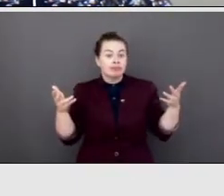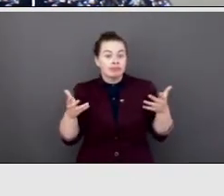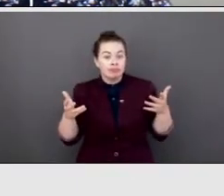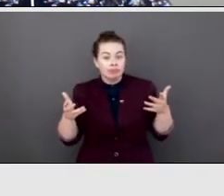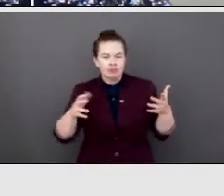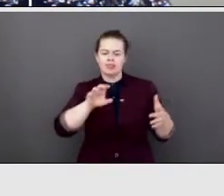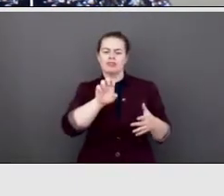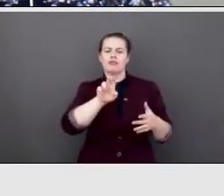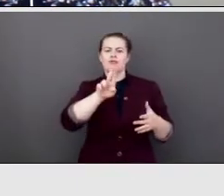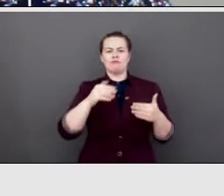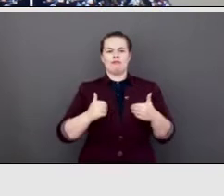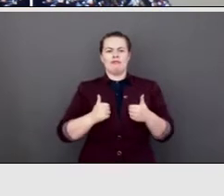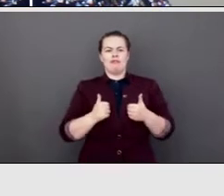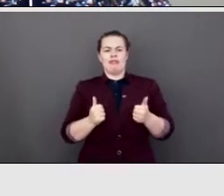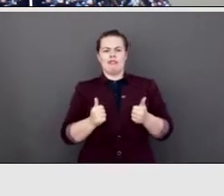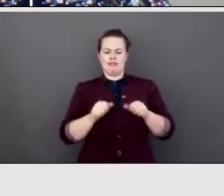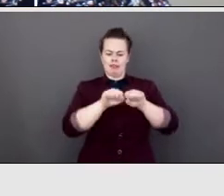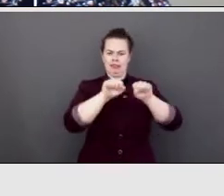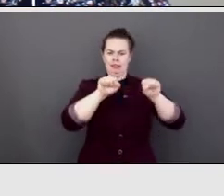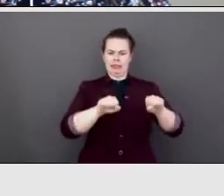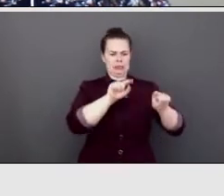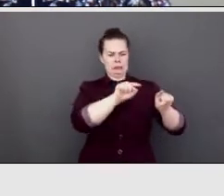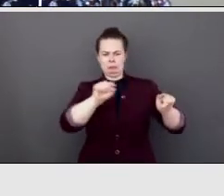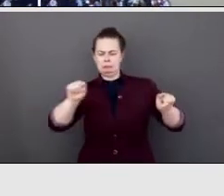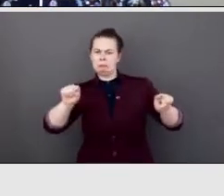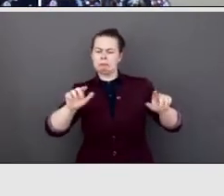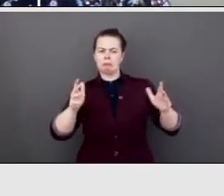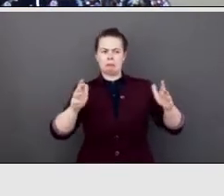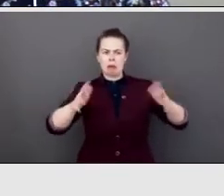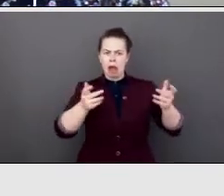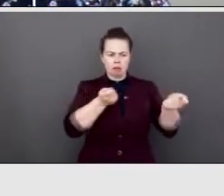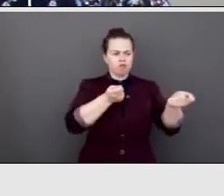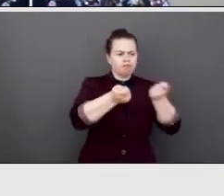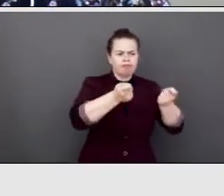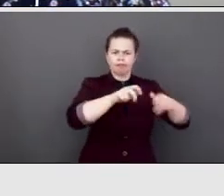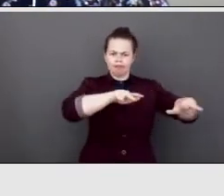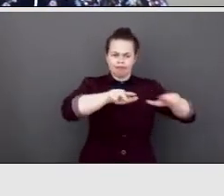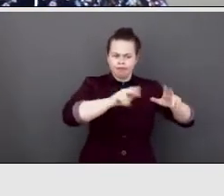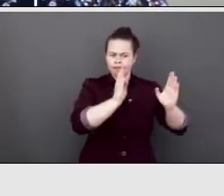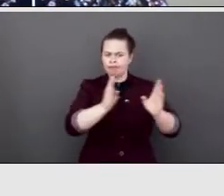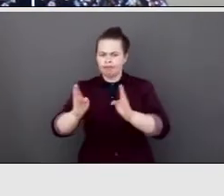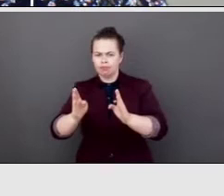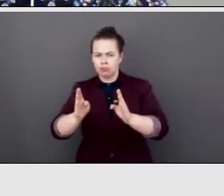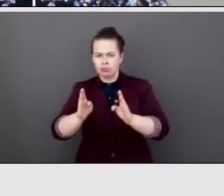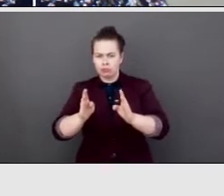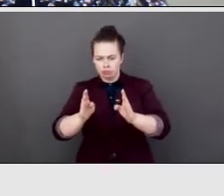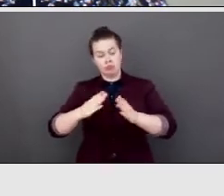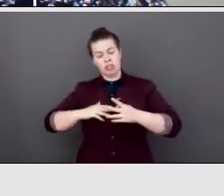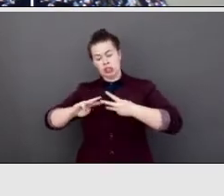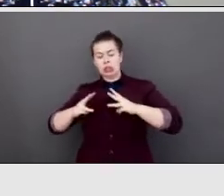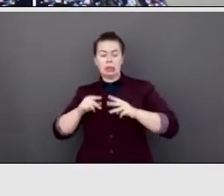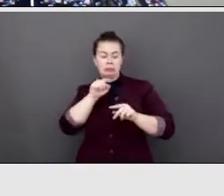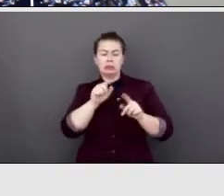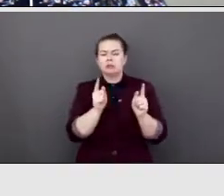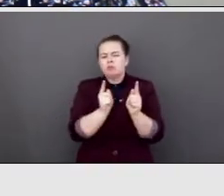talking about the topic of governance in relation to European health systems, which is a very small portion of the overall work. But before I